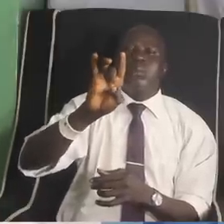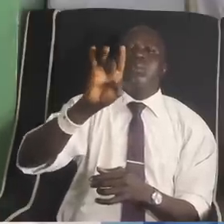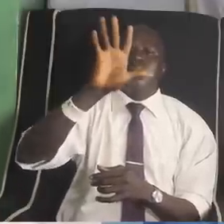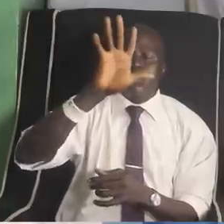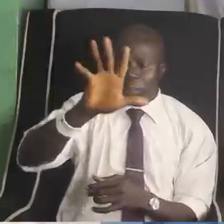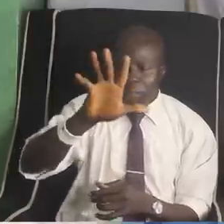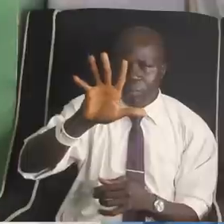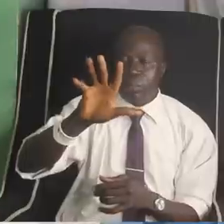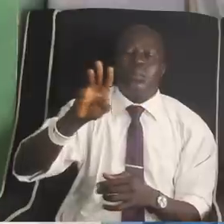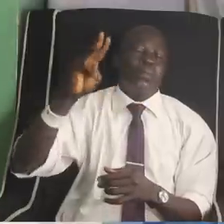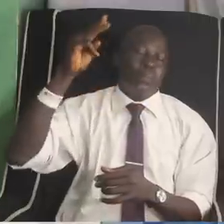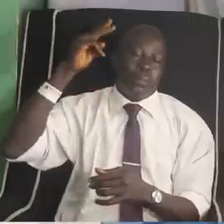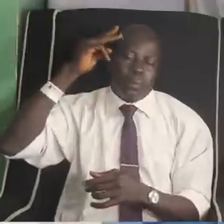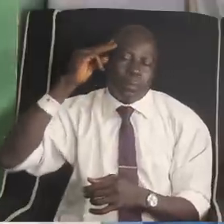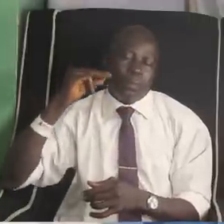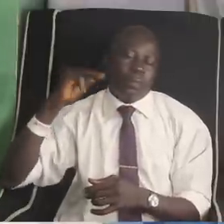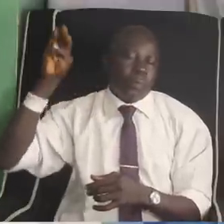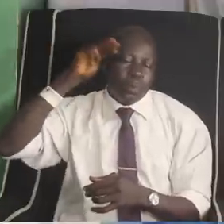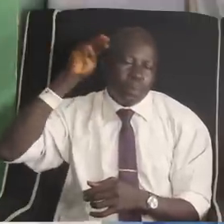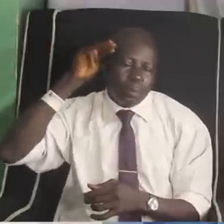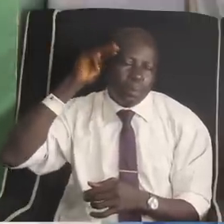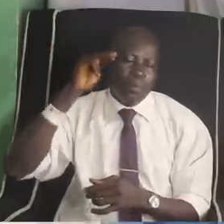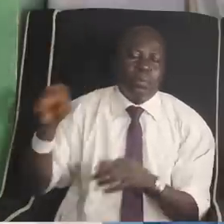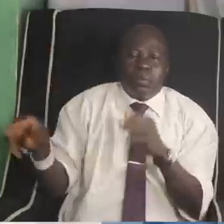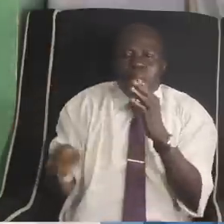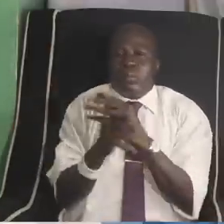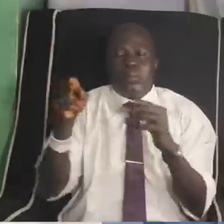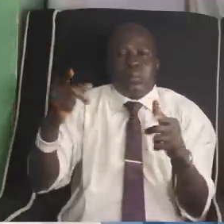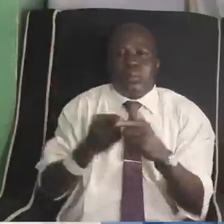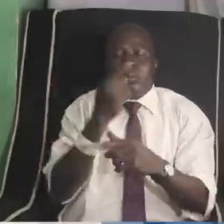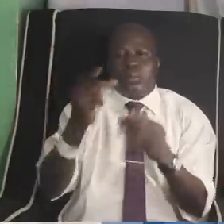3 0 3 2 6 7 0 2 8 5 Mustafa Solomon Musi Duma Bujade the fourth bank. Again,